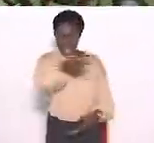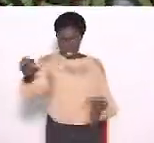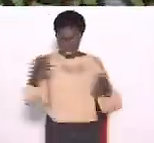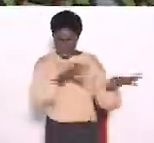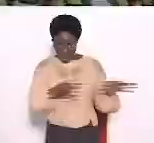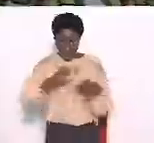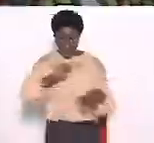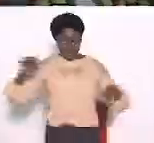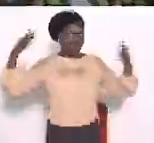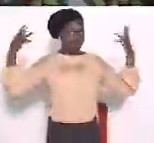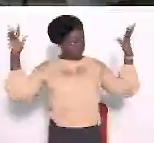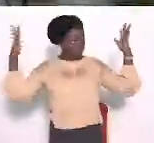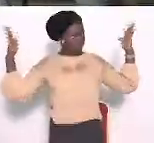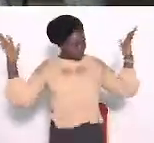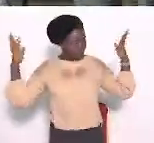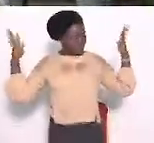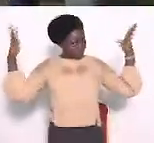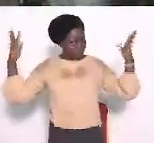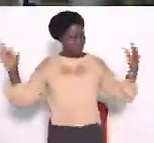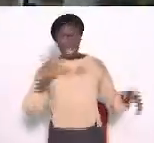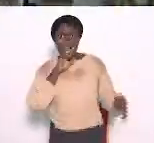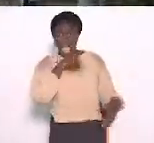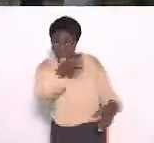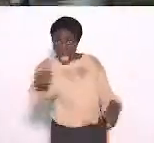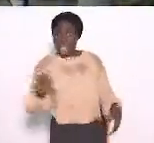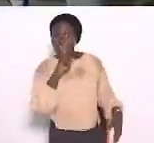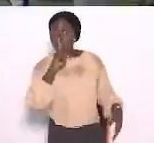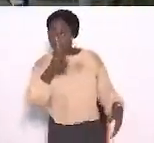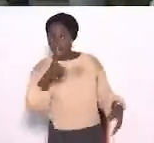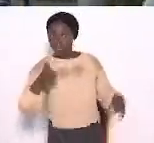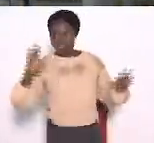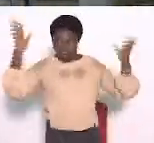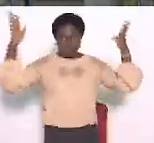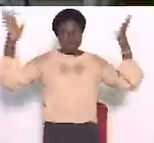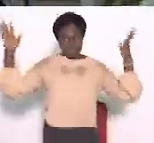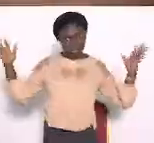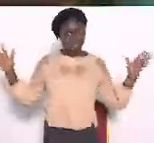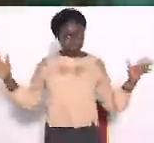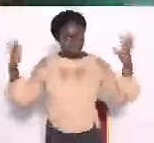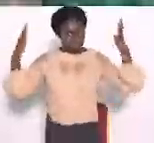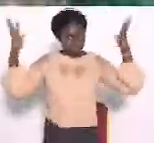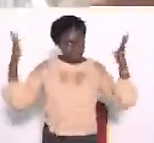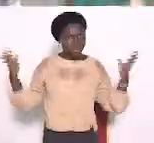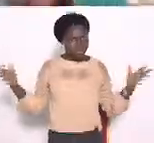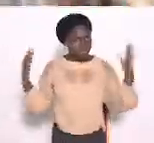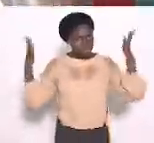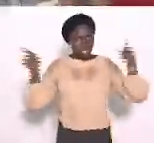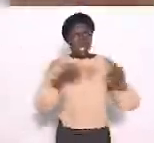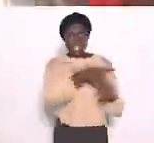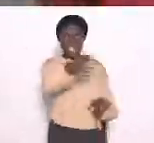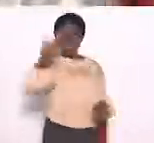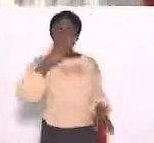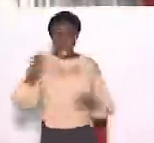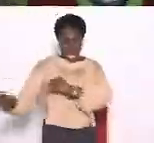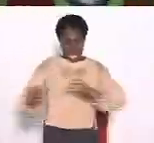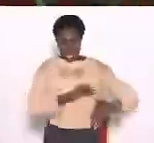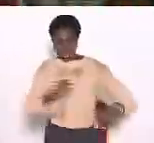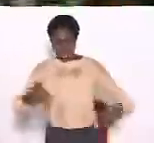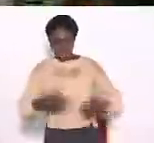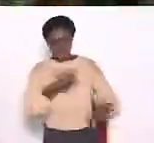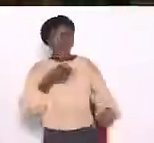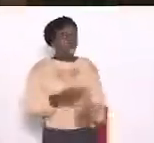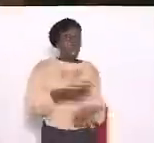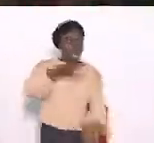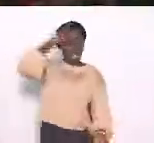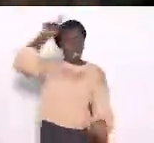i am running are you sure you are running I'm moving from glory to glory I